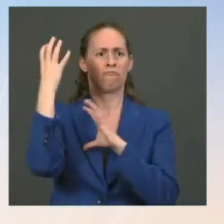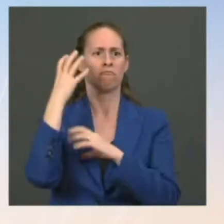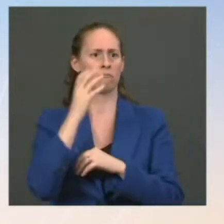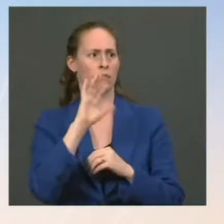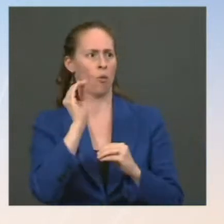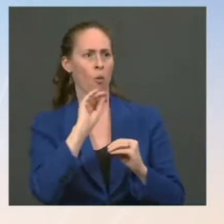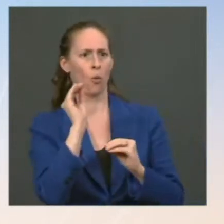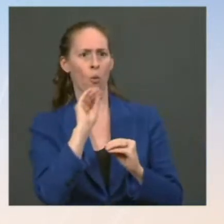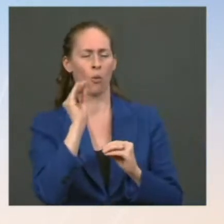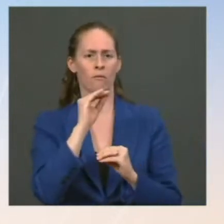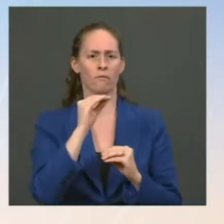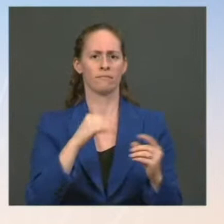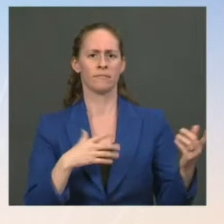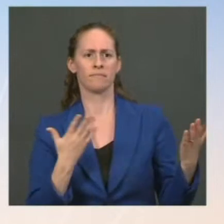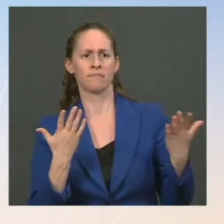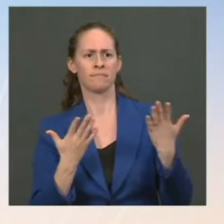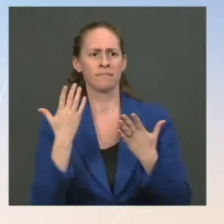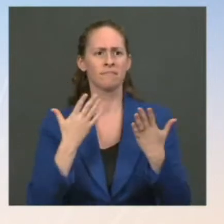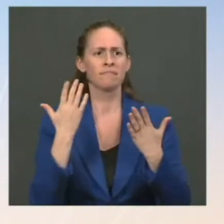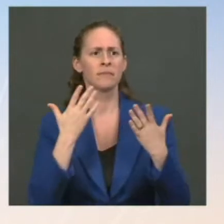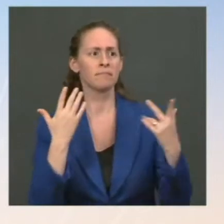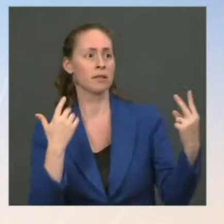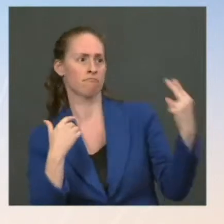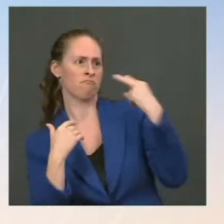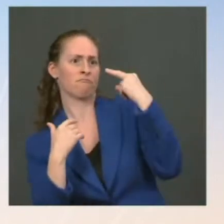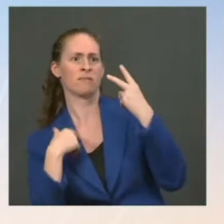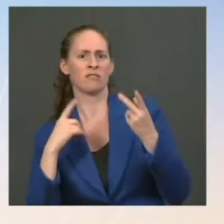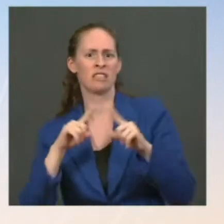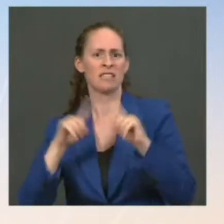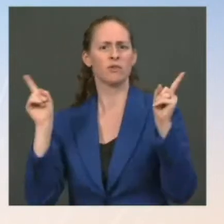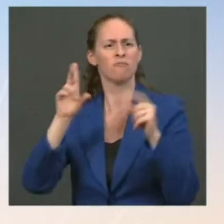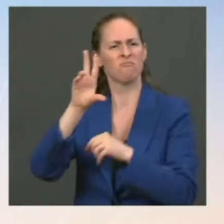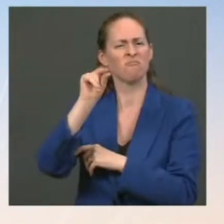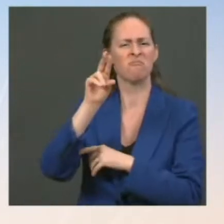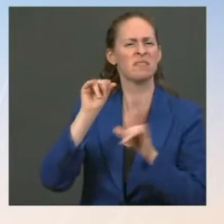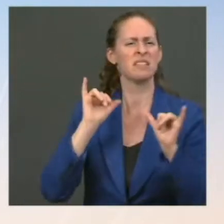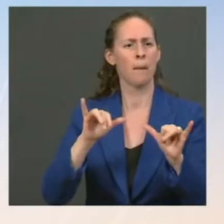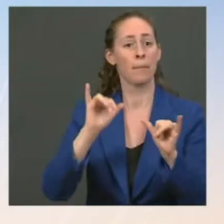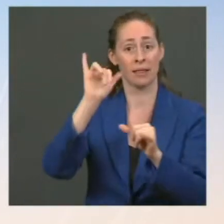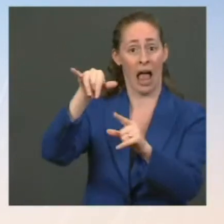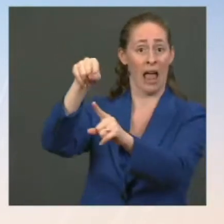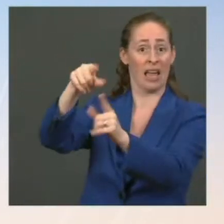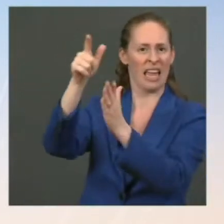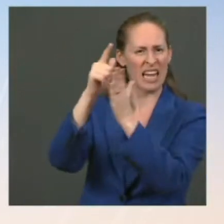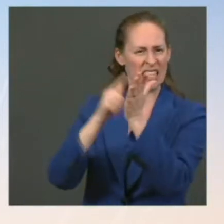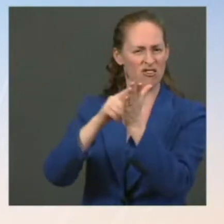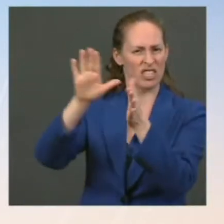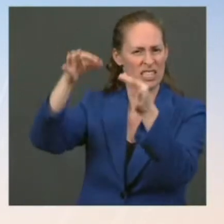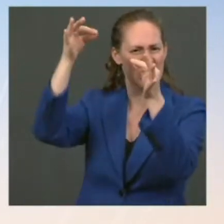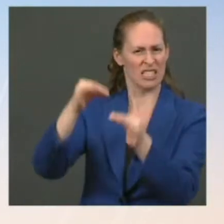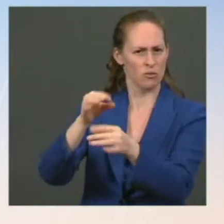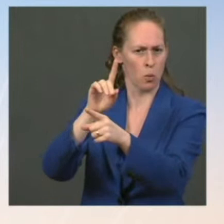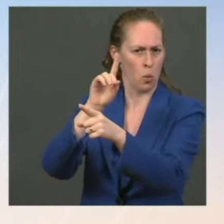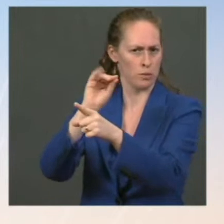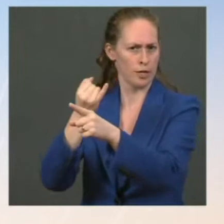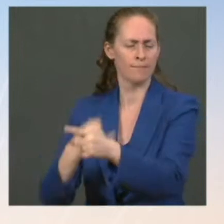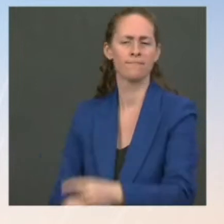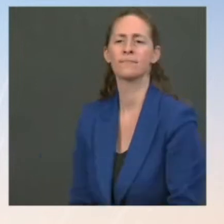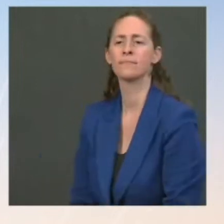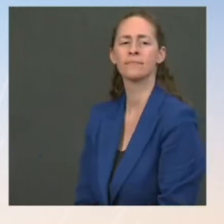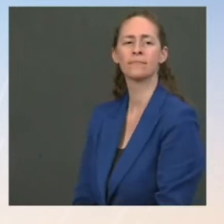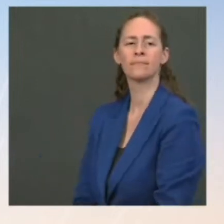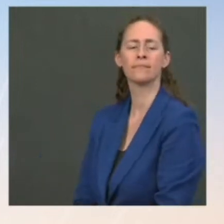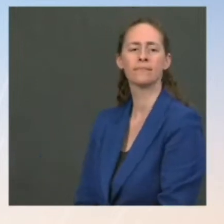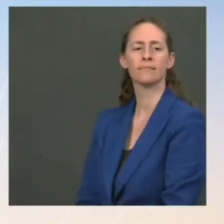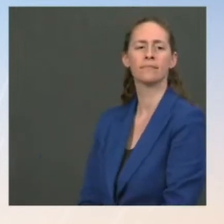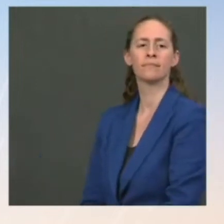our substantive policy. This is a legal matter and a legal decision. Just to quickly follow up, did President Biden discuss Huawei on his recent